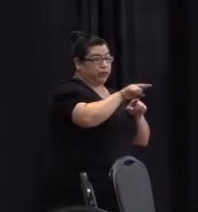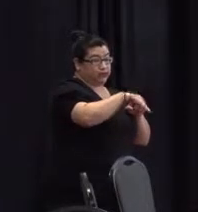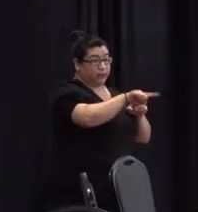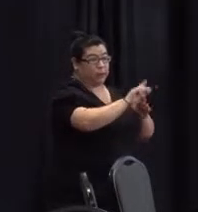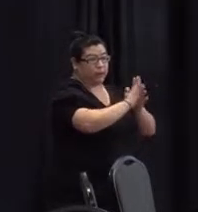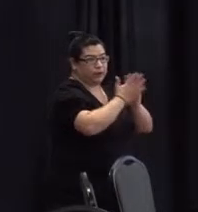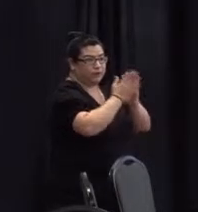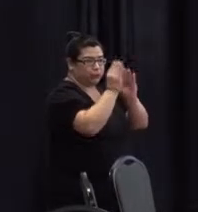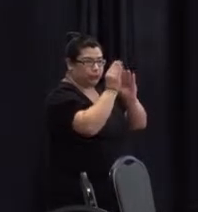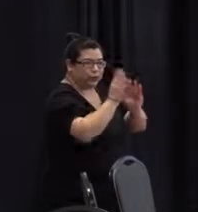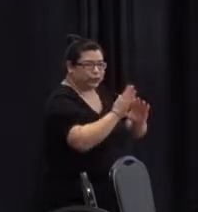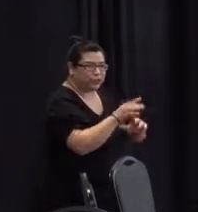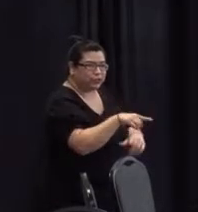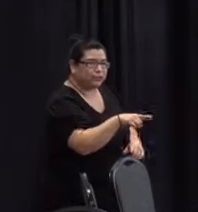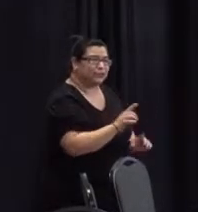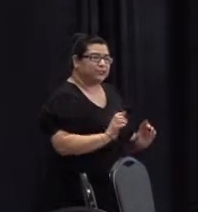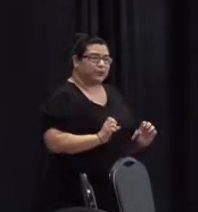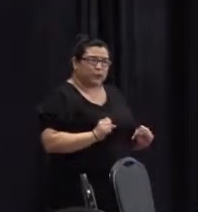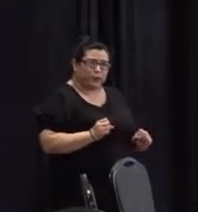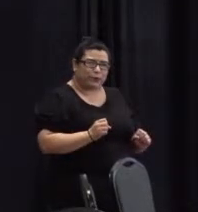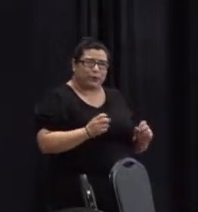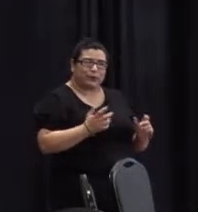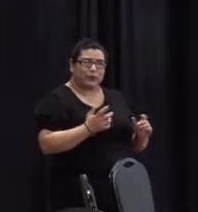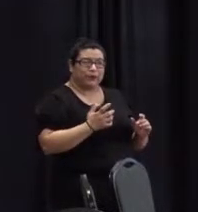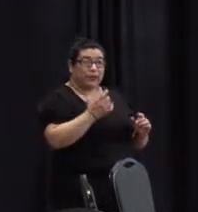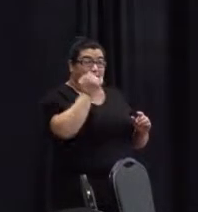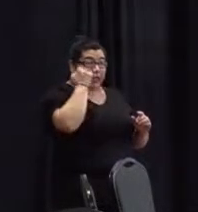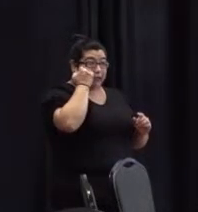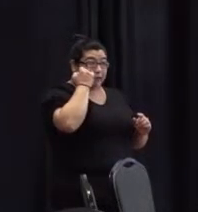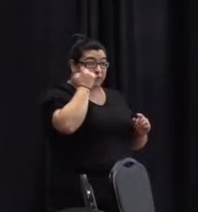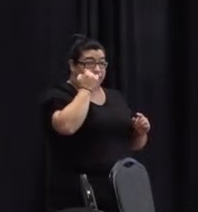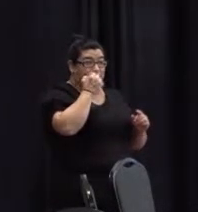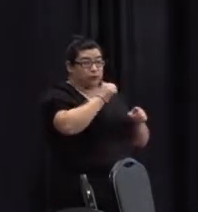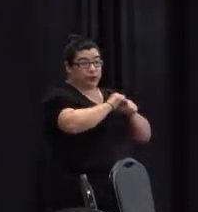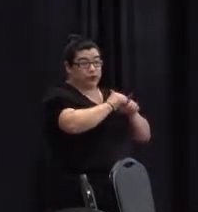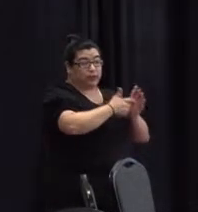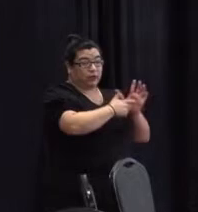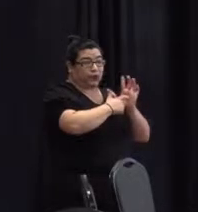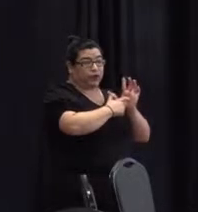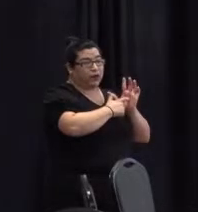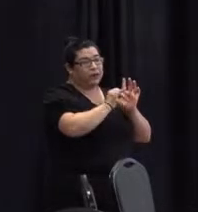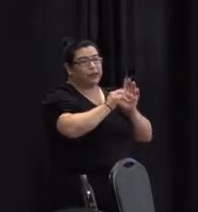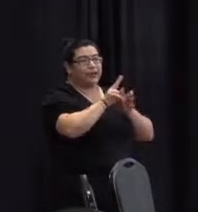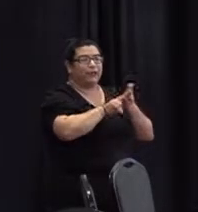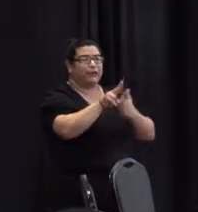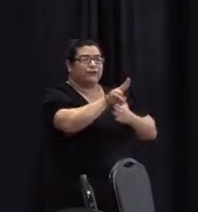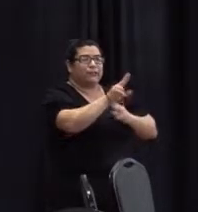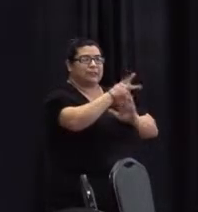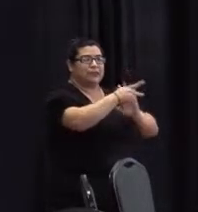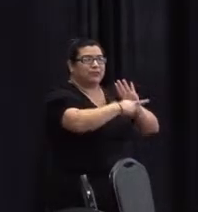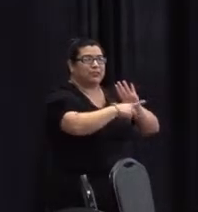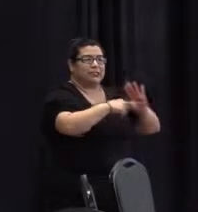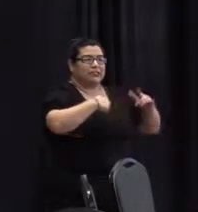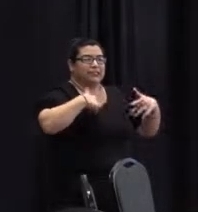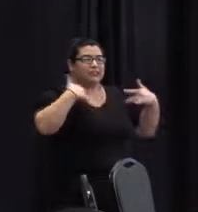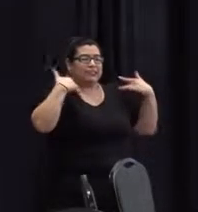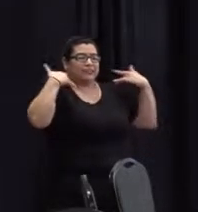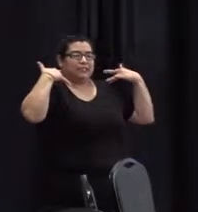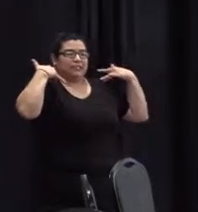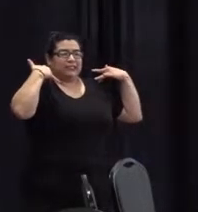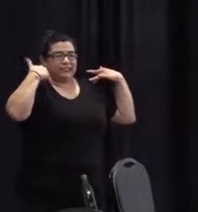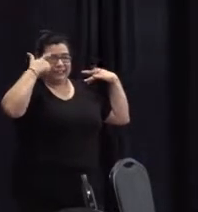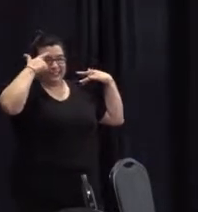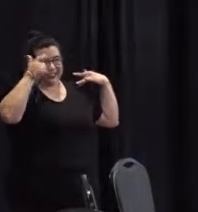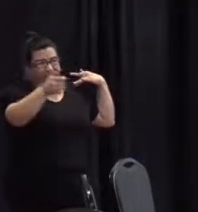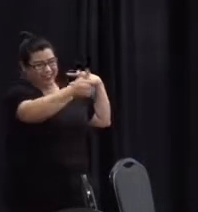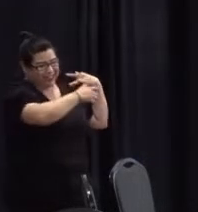thing. So, whether training is required, that is a university policy, and I have absolutely nothing to do with